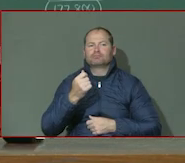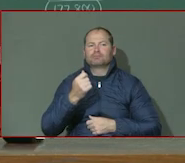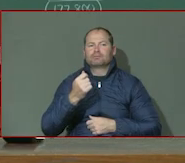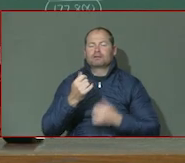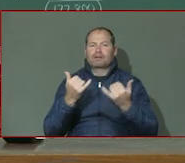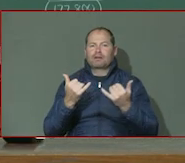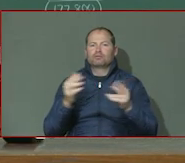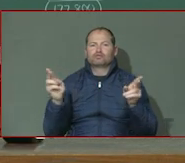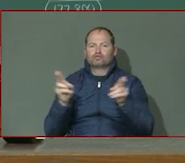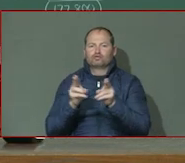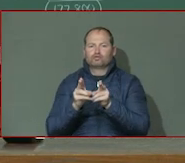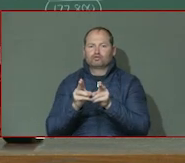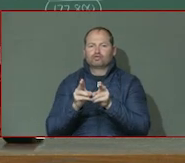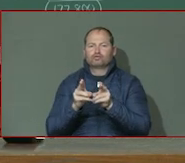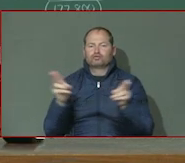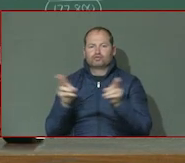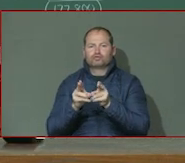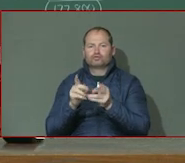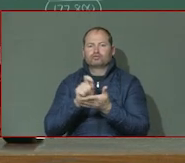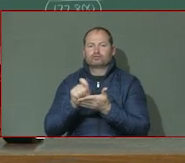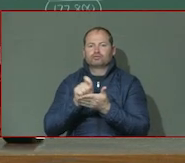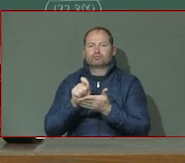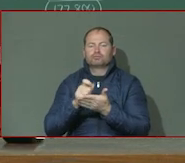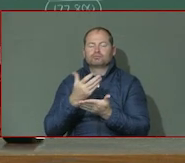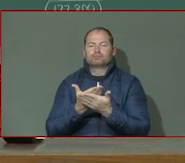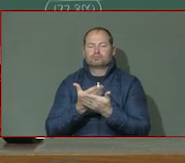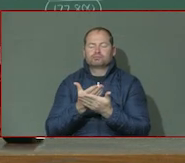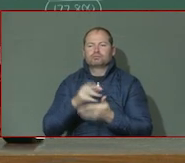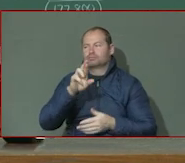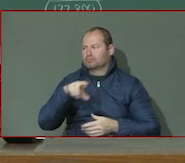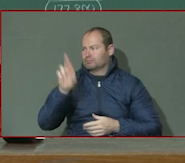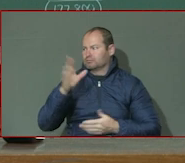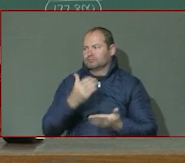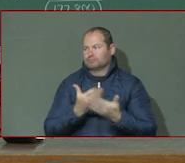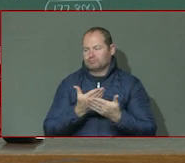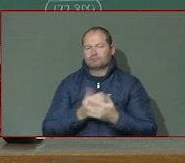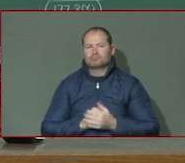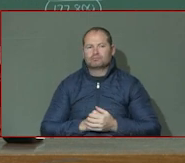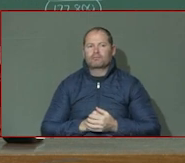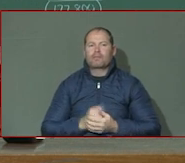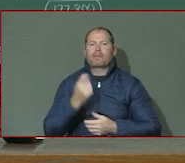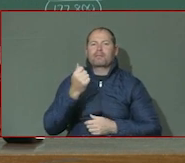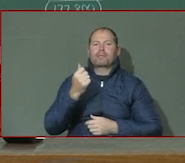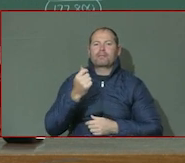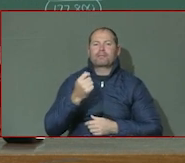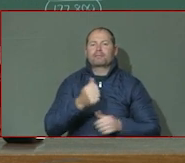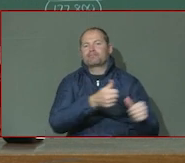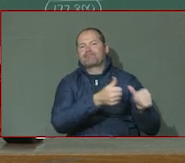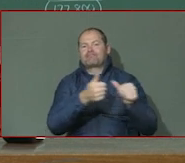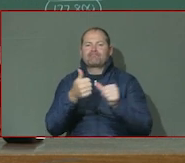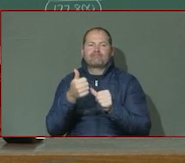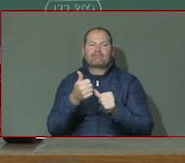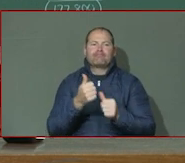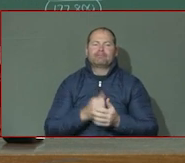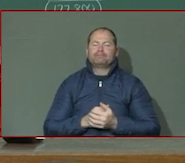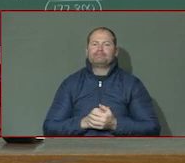ROTCE. You can use that in your answer. You don't have to write everything out. So you will say return of capital employed